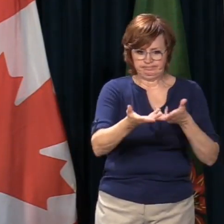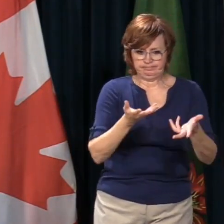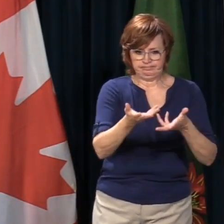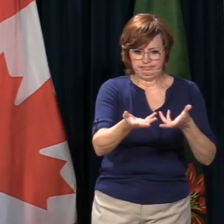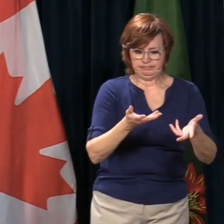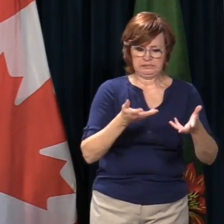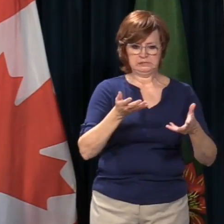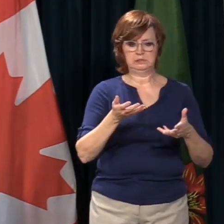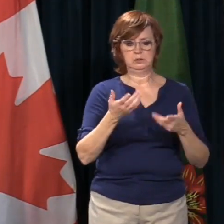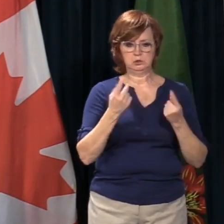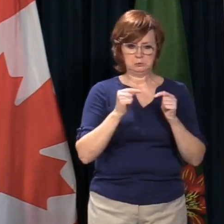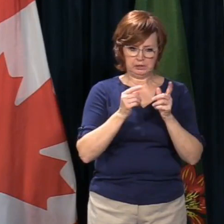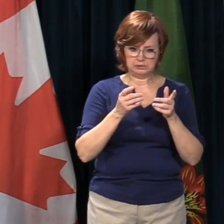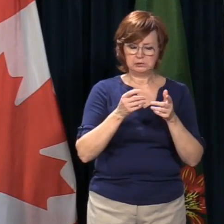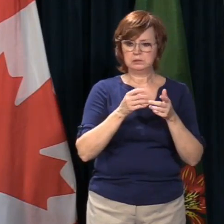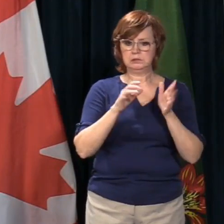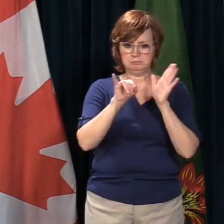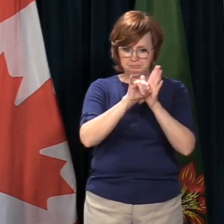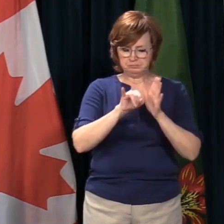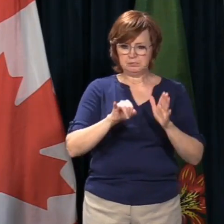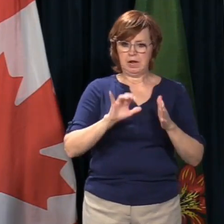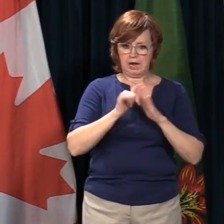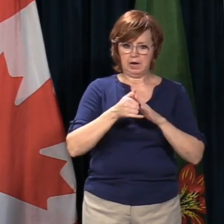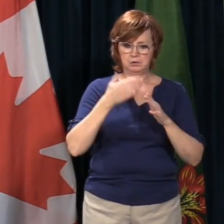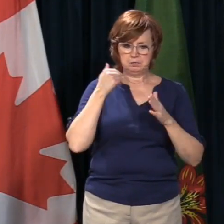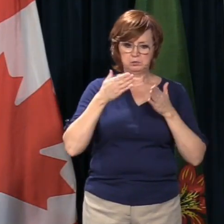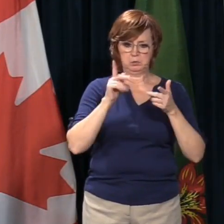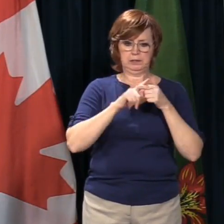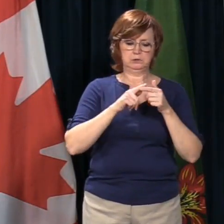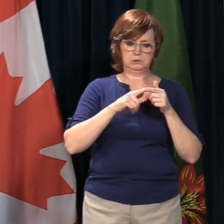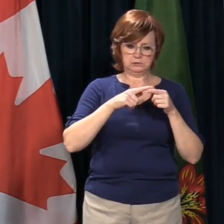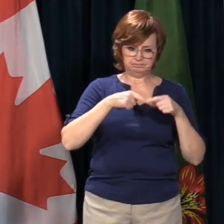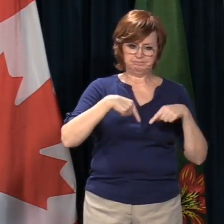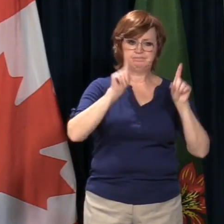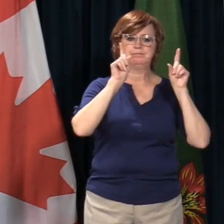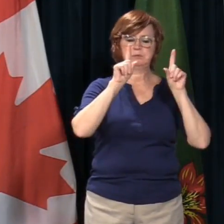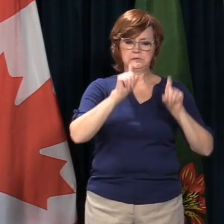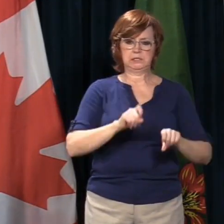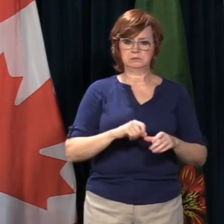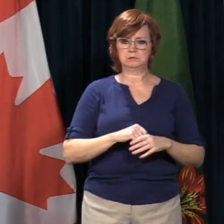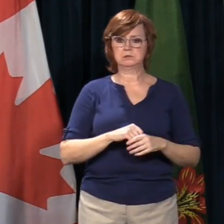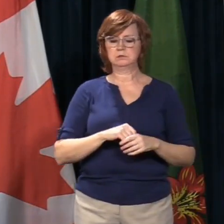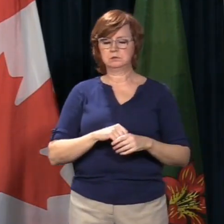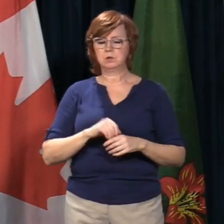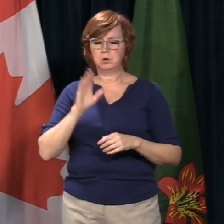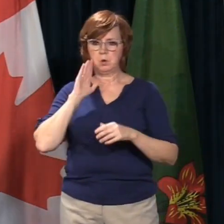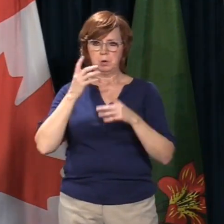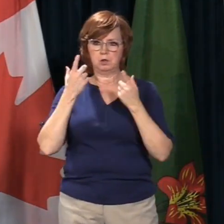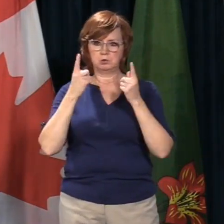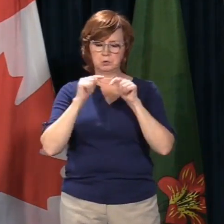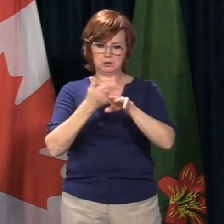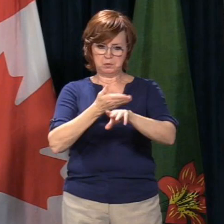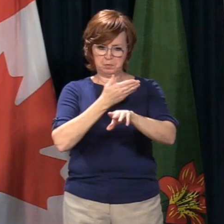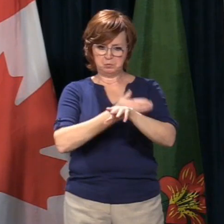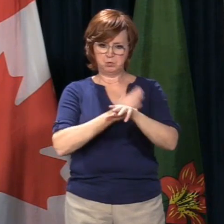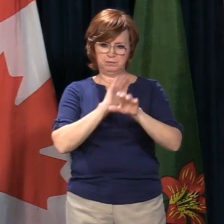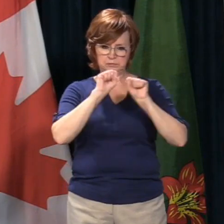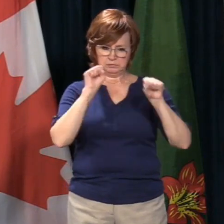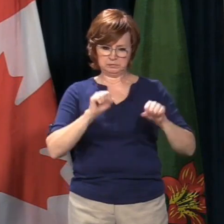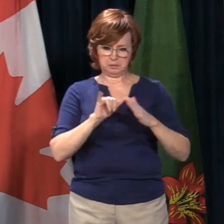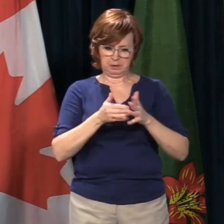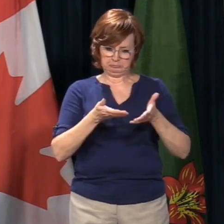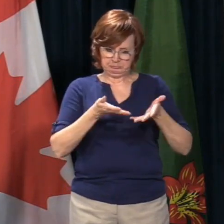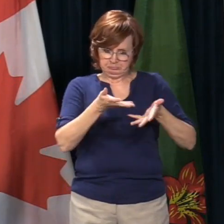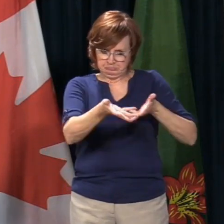with symptoms, or we are identifying people that are in close contacts with cases and and sending them for testing. But I'd ask Julie or Susan